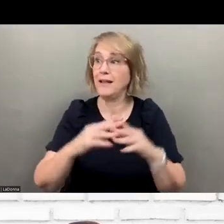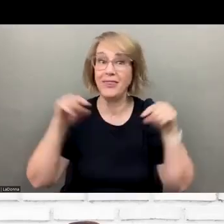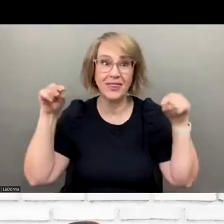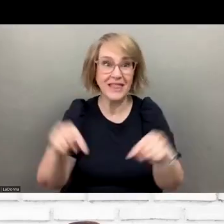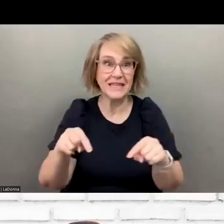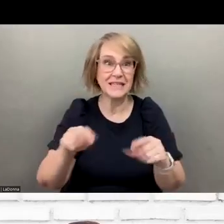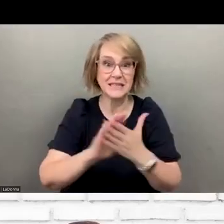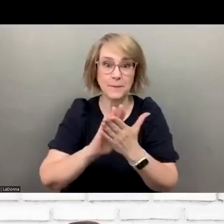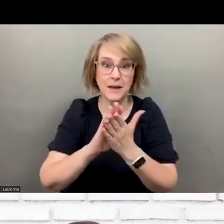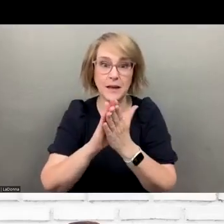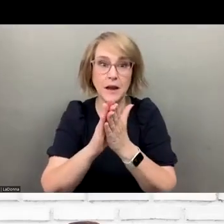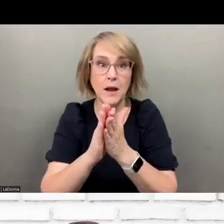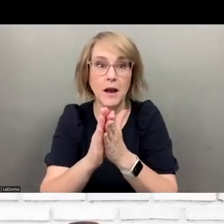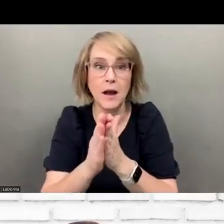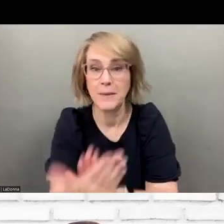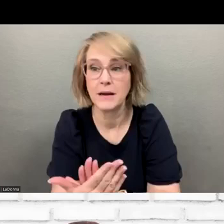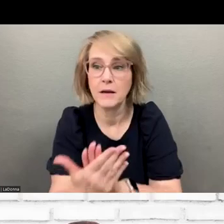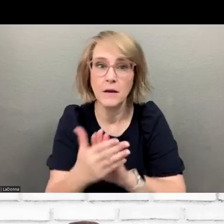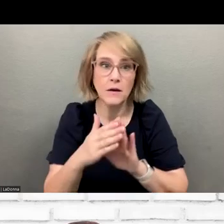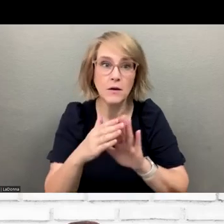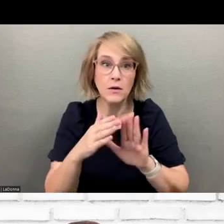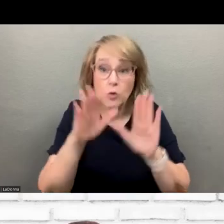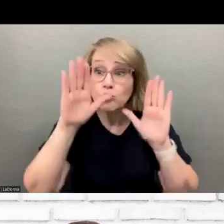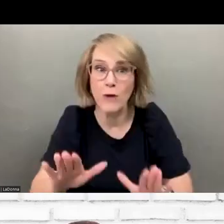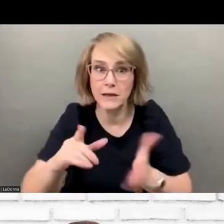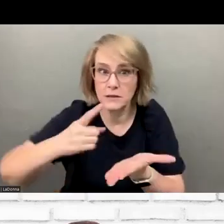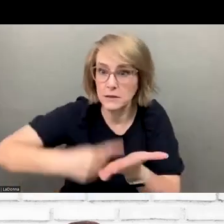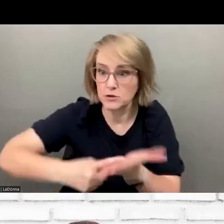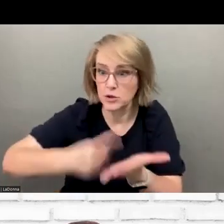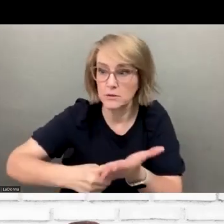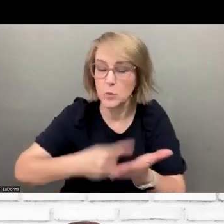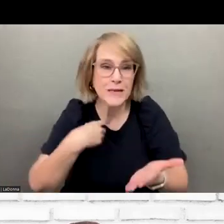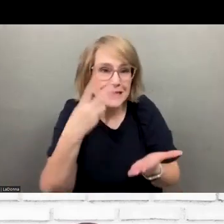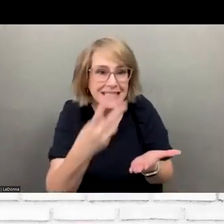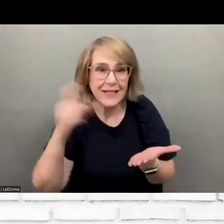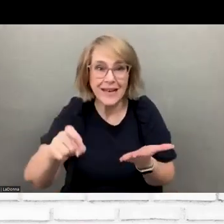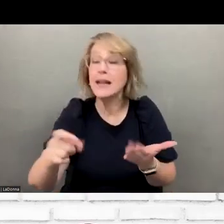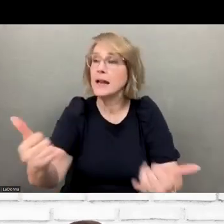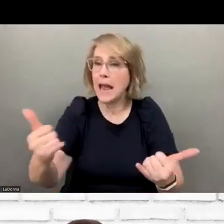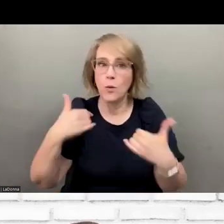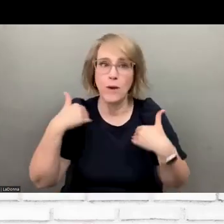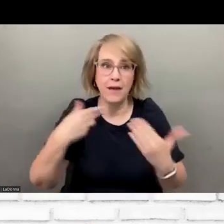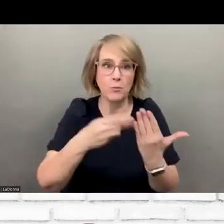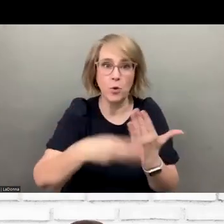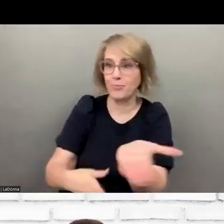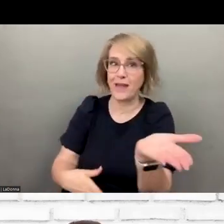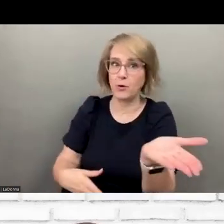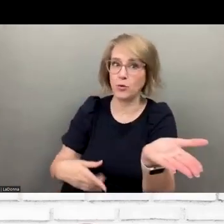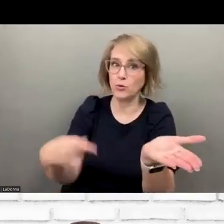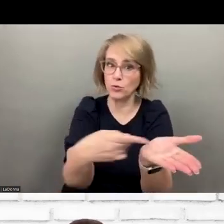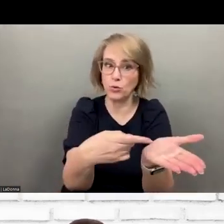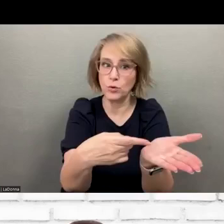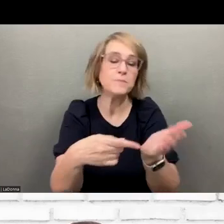is becoming a great thing to do, and that there's a need for it, and that we now have something that